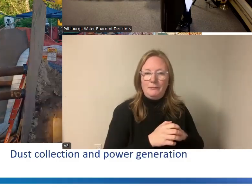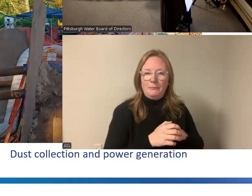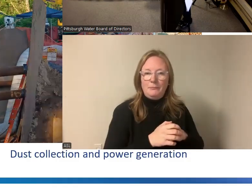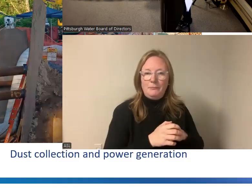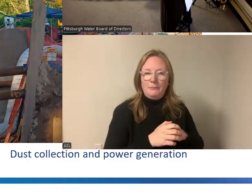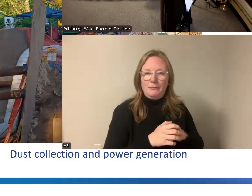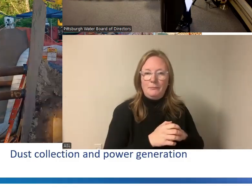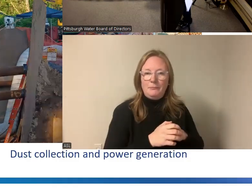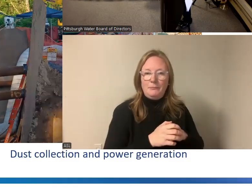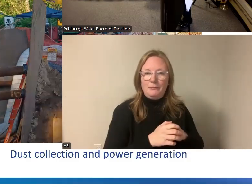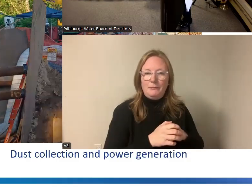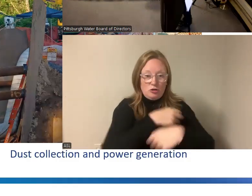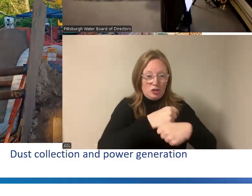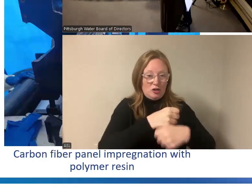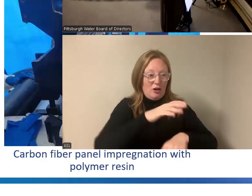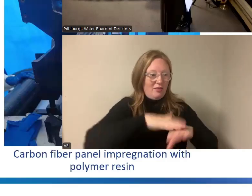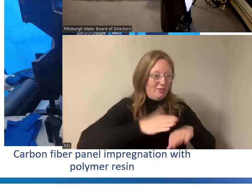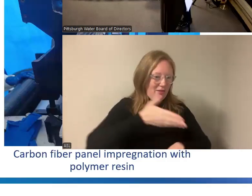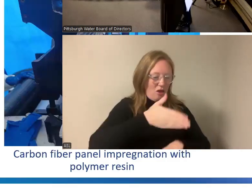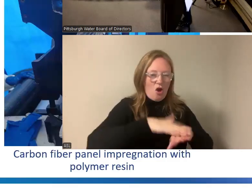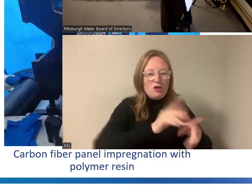power generation.